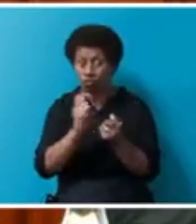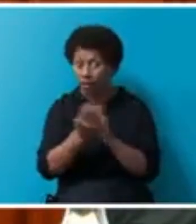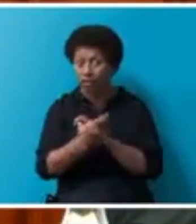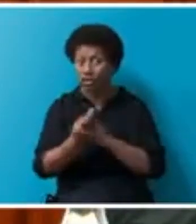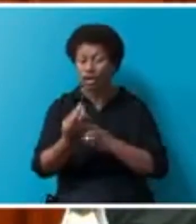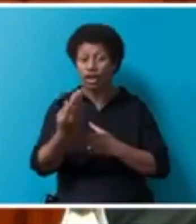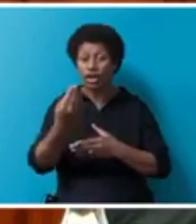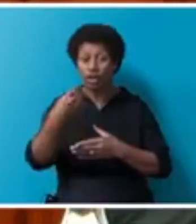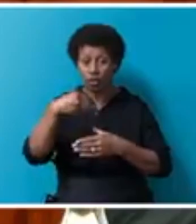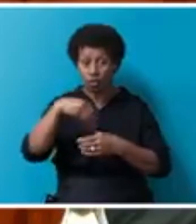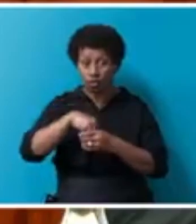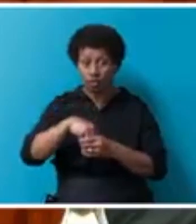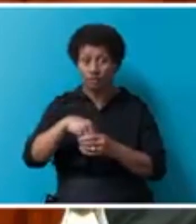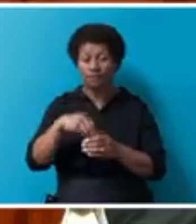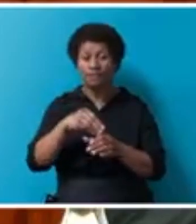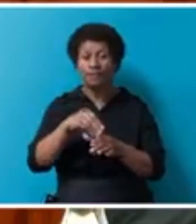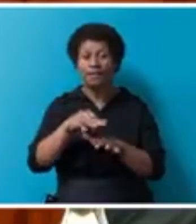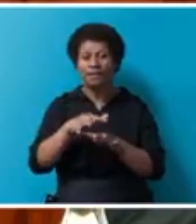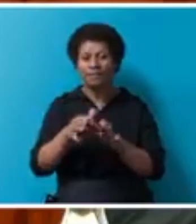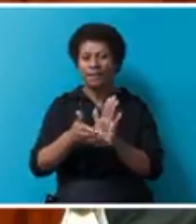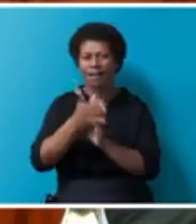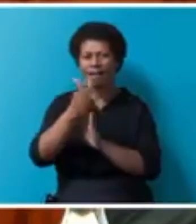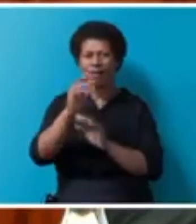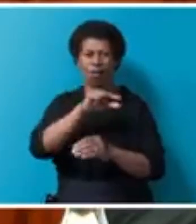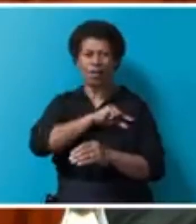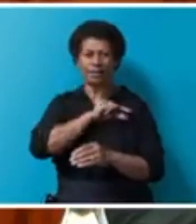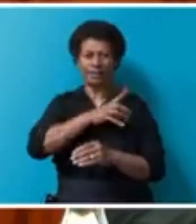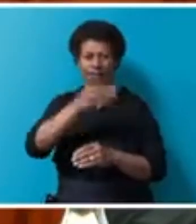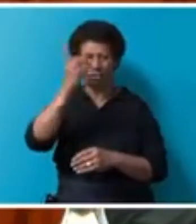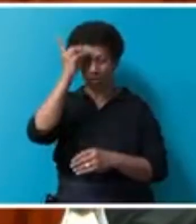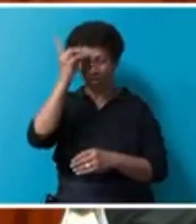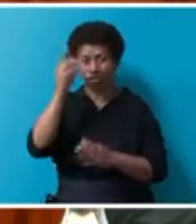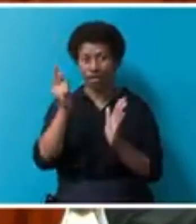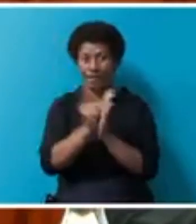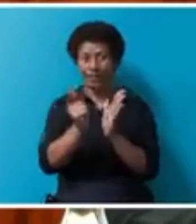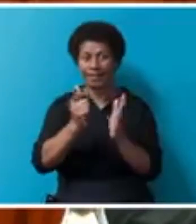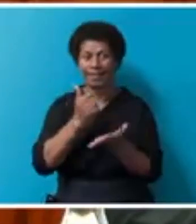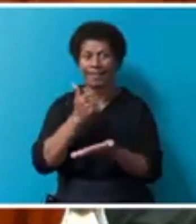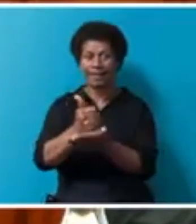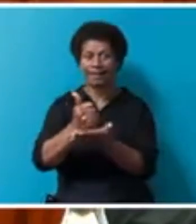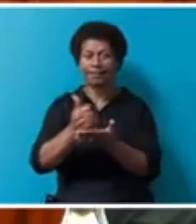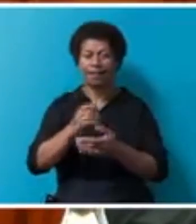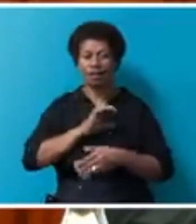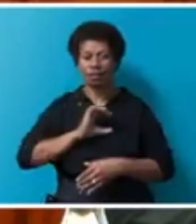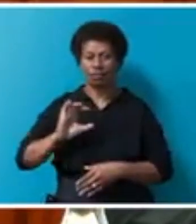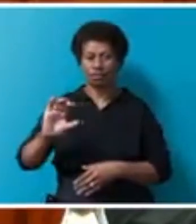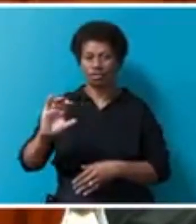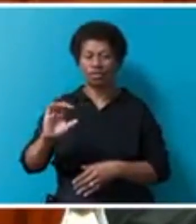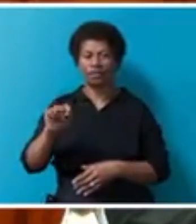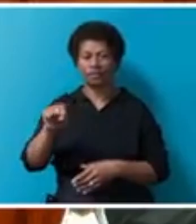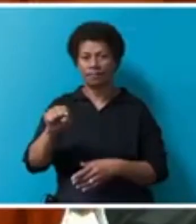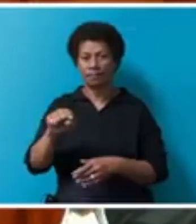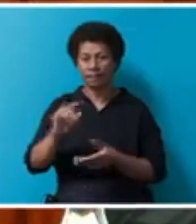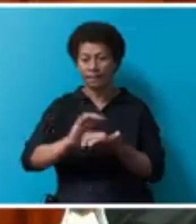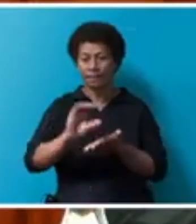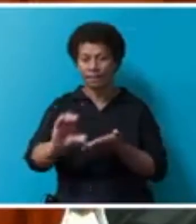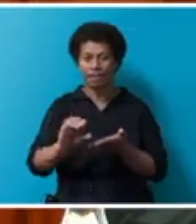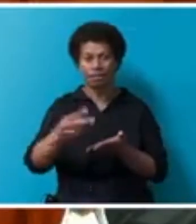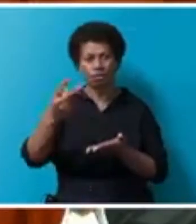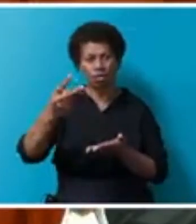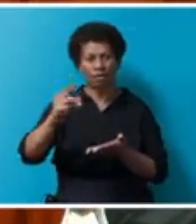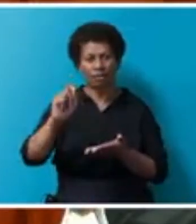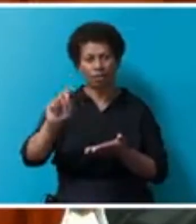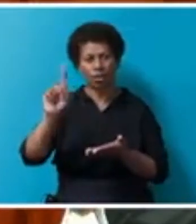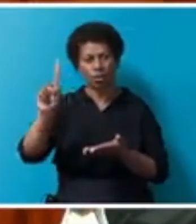and high-quality education. The Legal Aid Commission. The Legal Aid Commission will be allocated a budget of $12.1